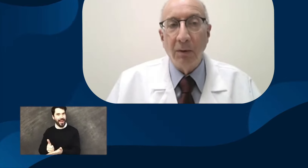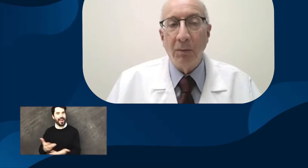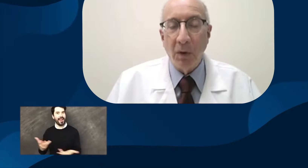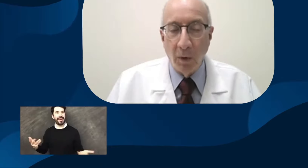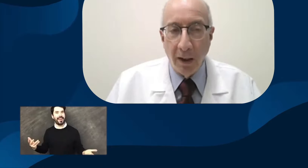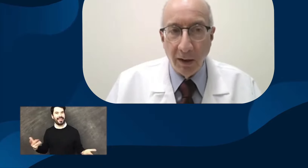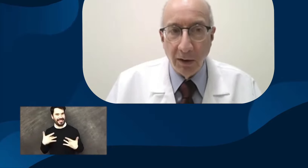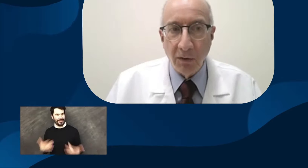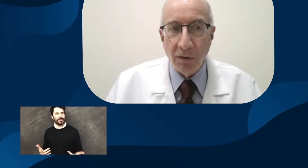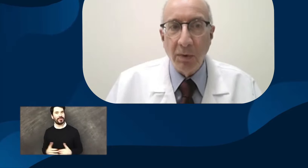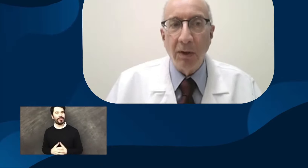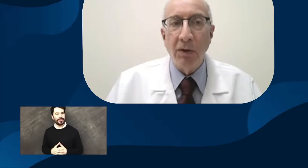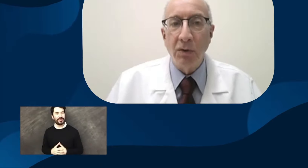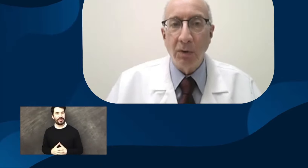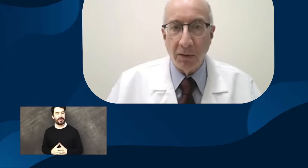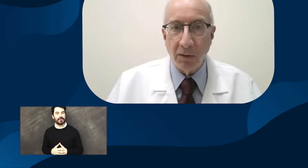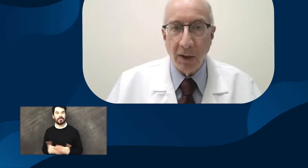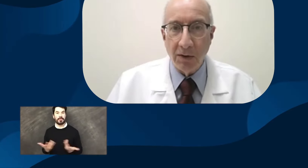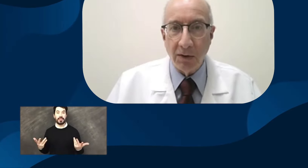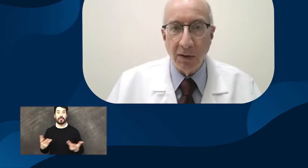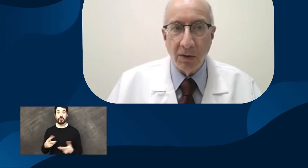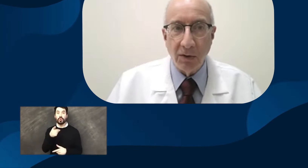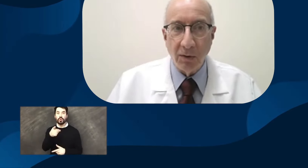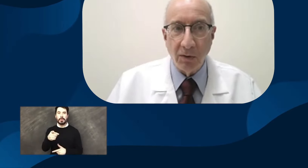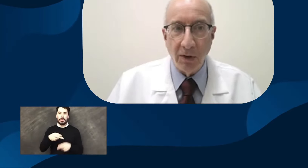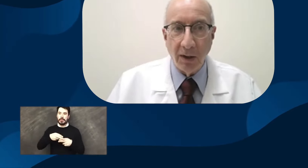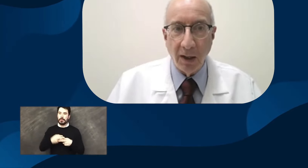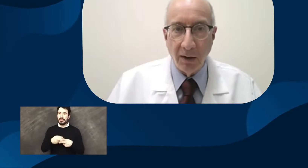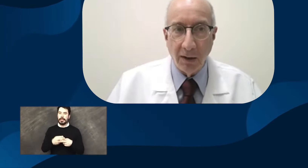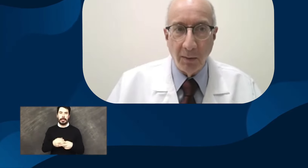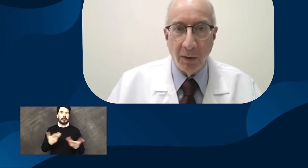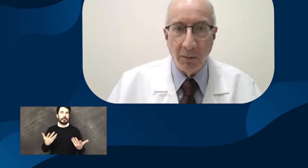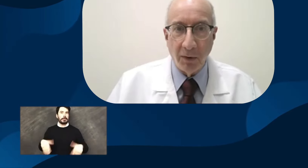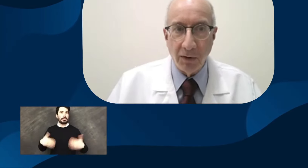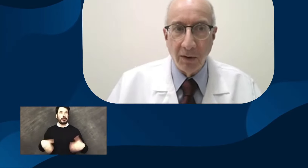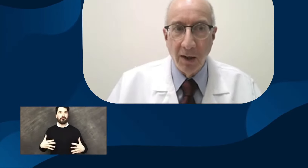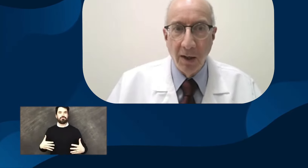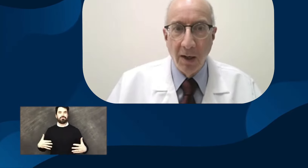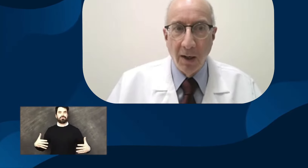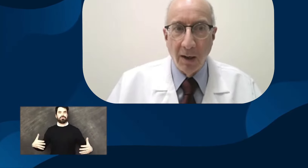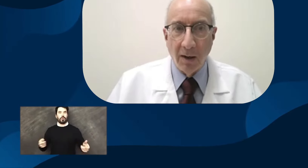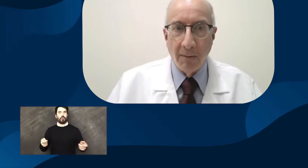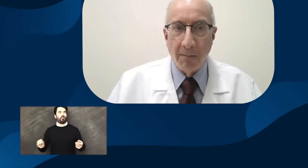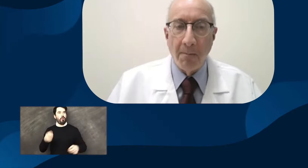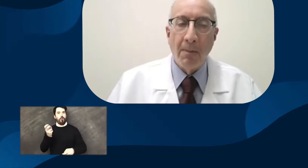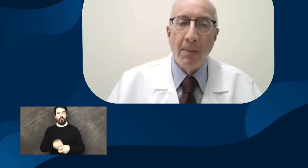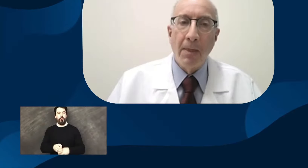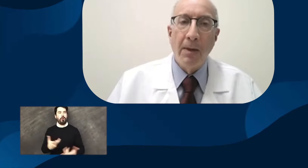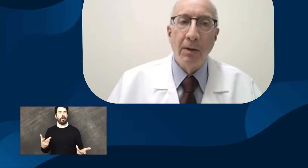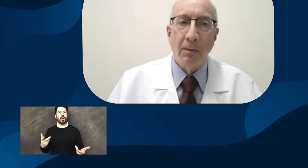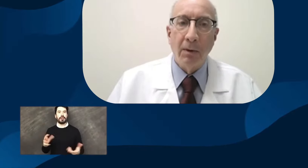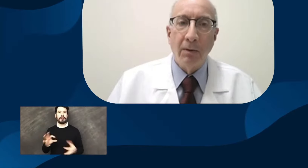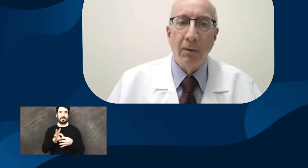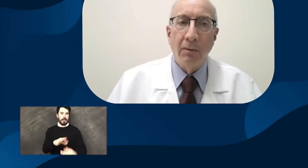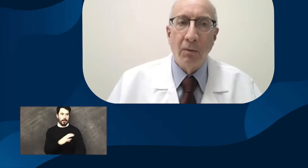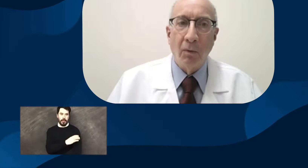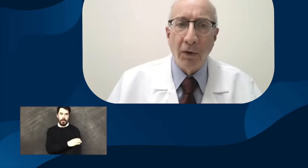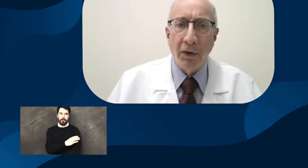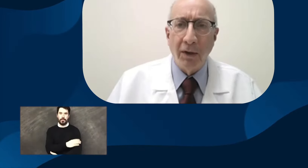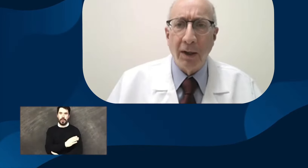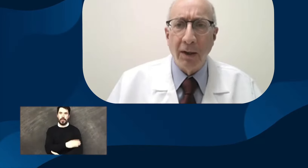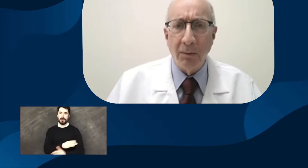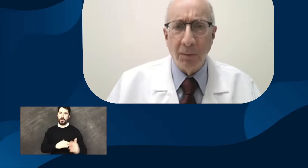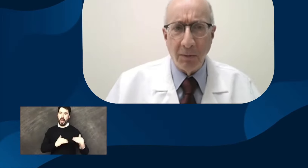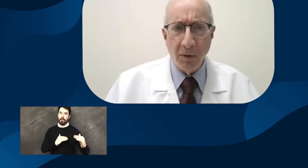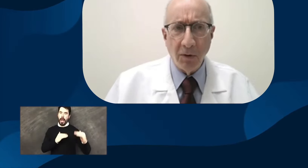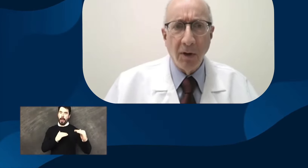The weight continues to be an issue. Exercise is an issue in treating high blood pressure. One